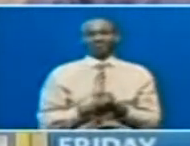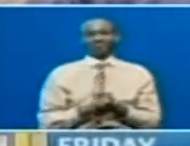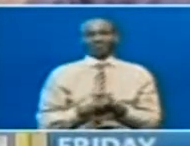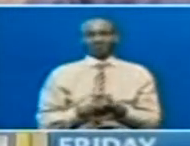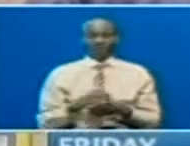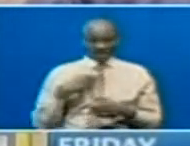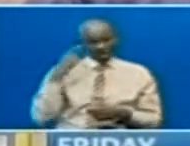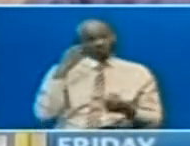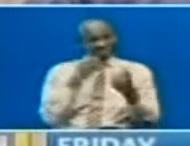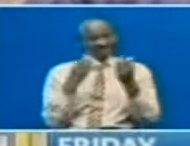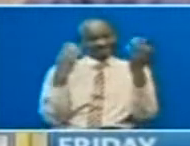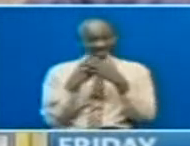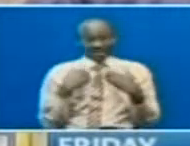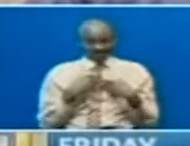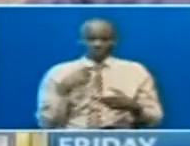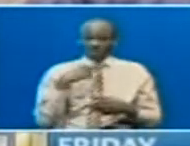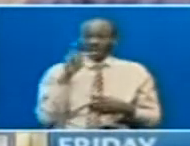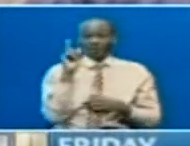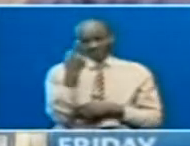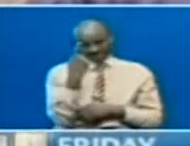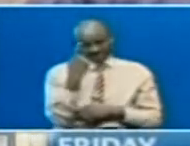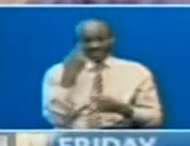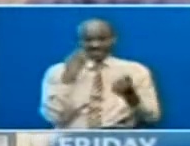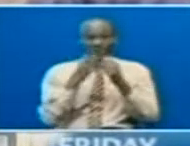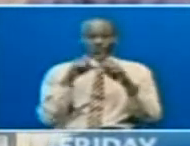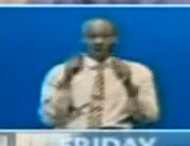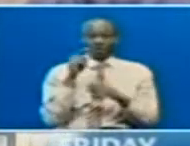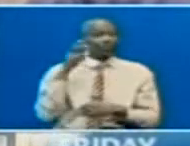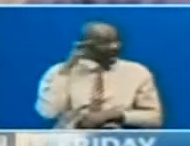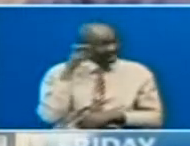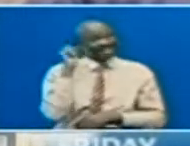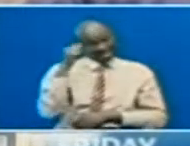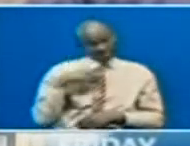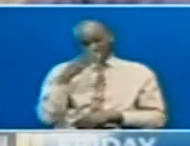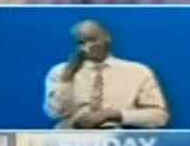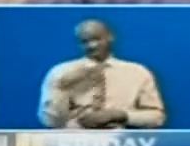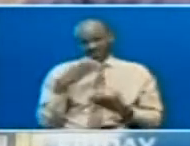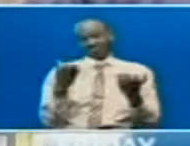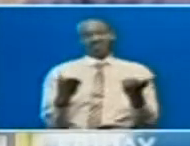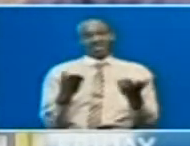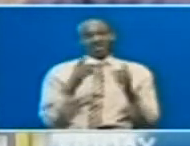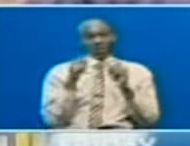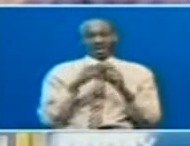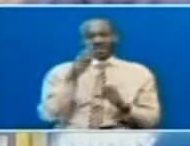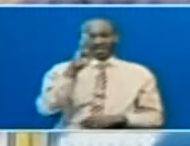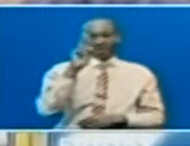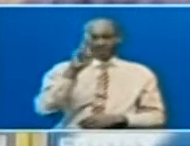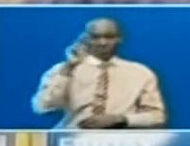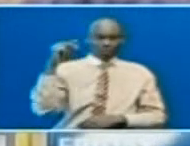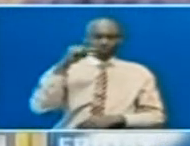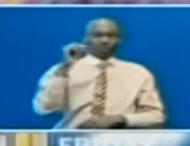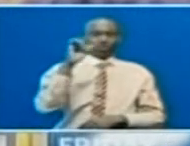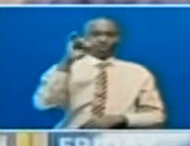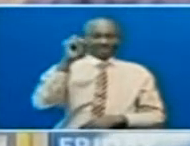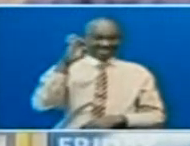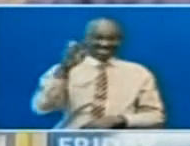I'm sure it's a tough night. Let's get to the first tough word. You've heard Kenyans there, you know, having, I think this is the hardest word we've ever